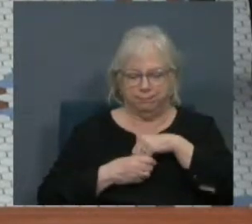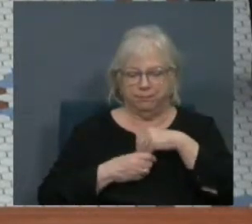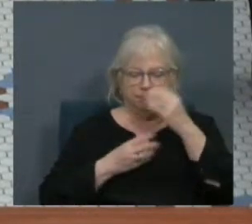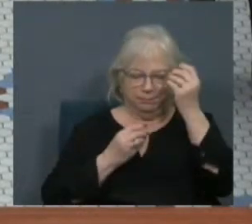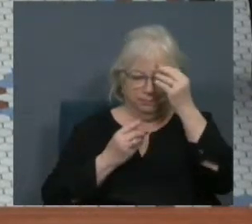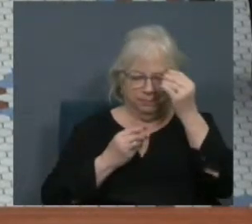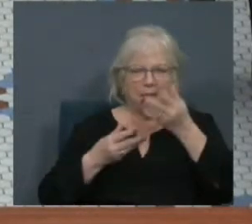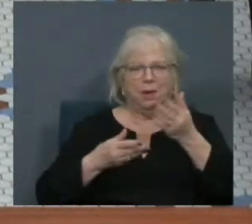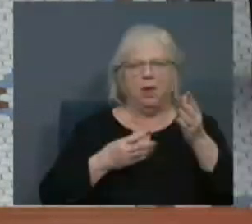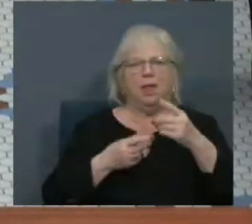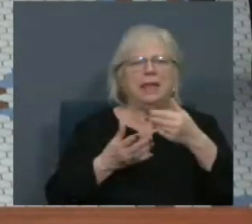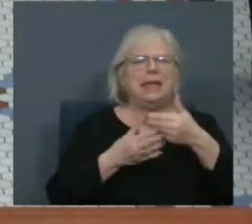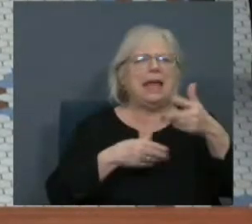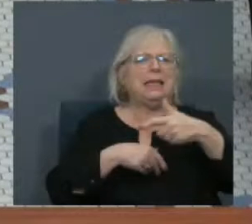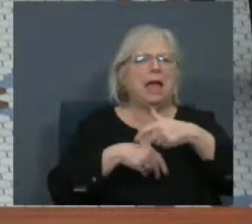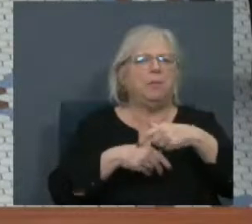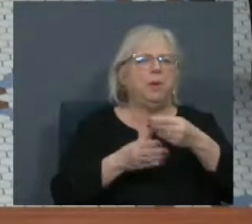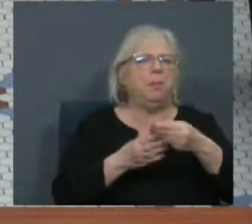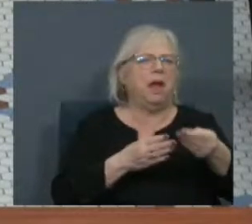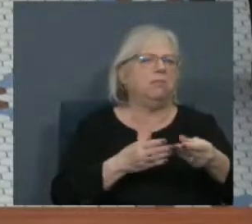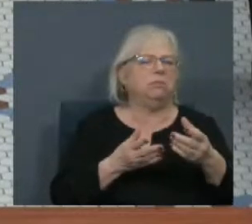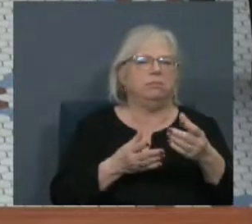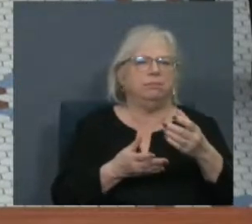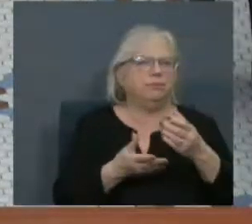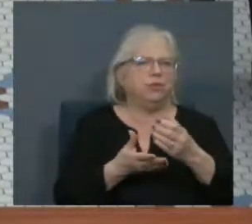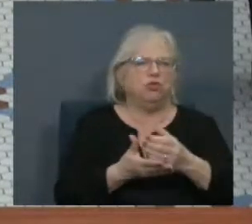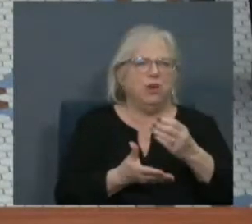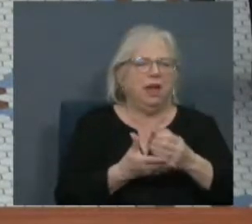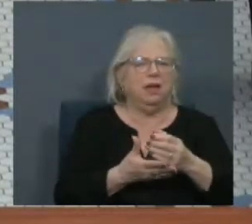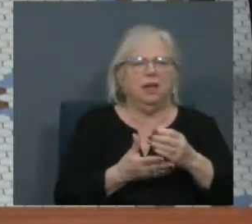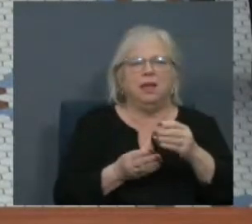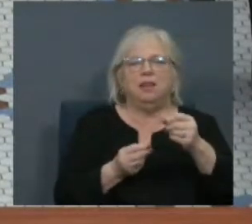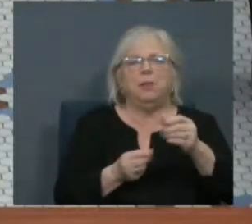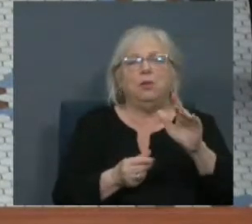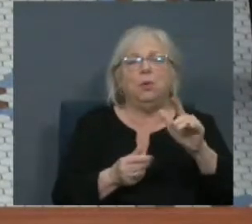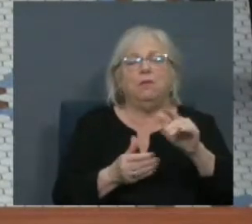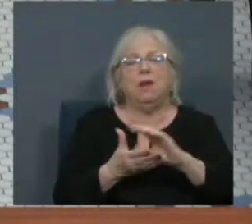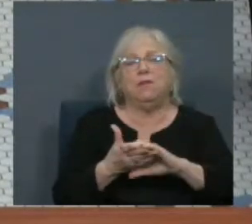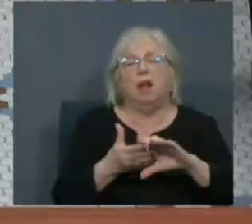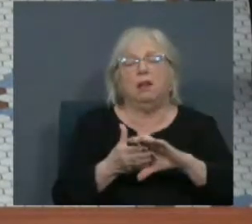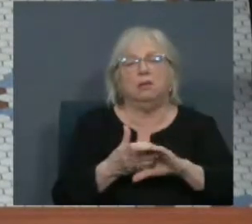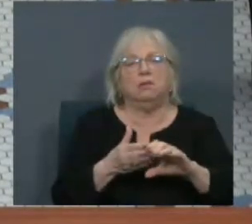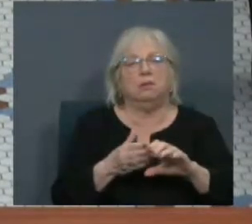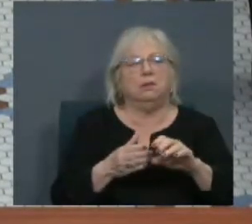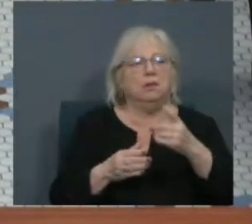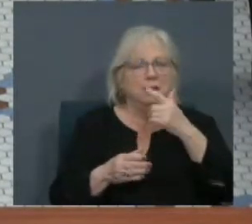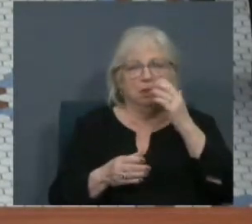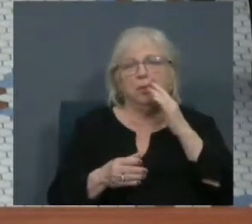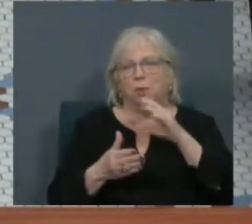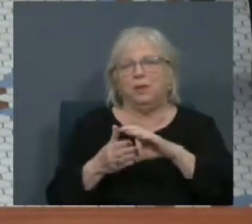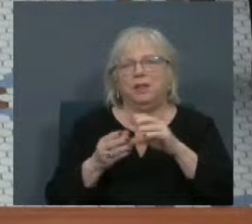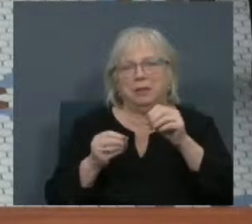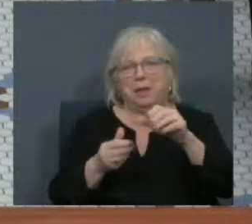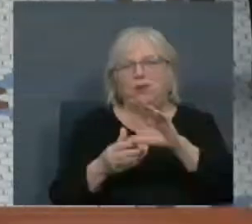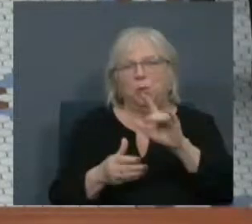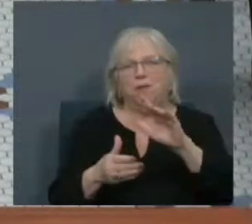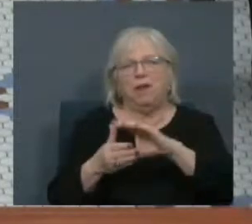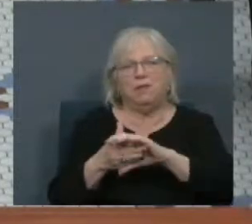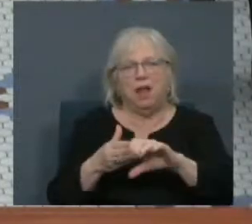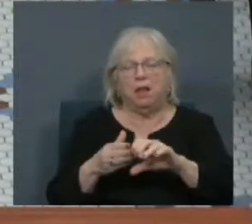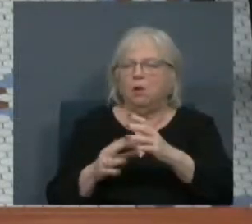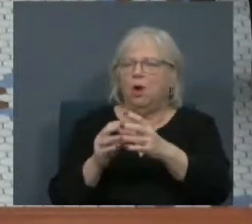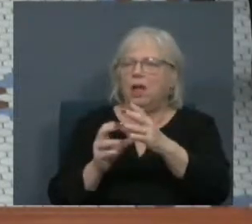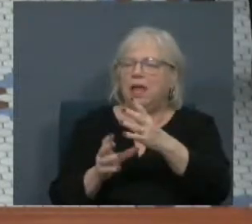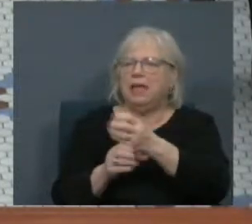you go and buy a drink somewhere and you spend those $25, because you're gonna spend it. Next time you go and get